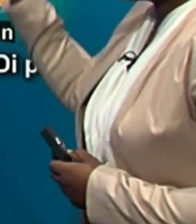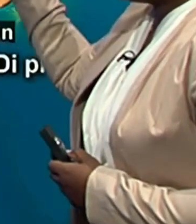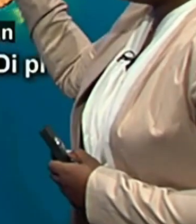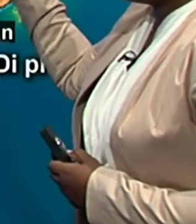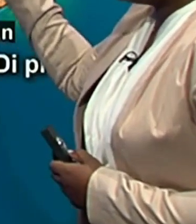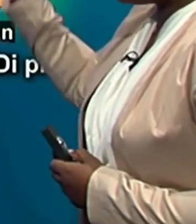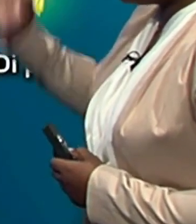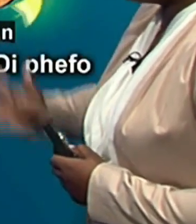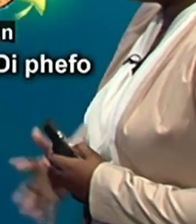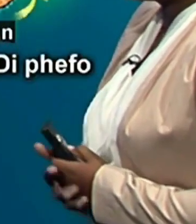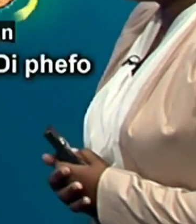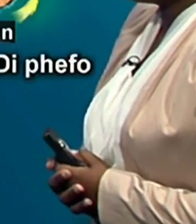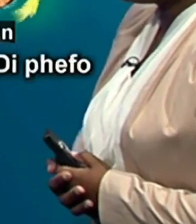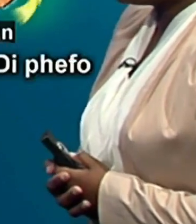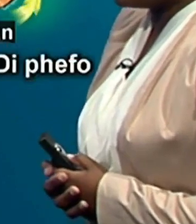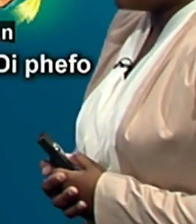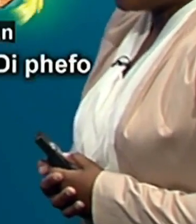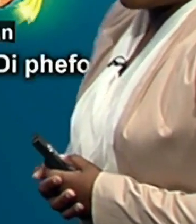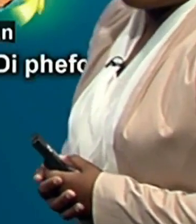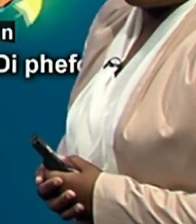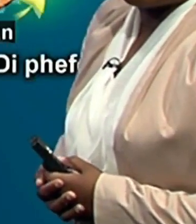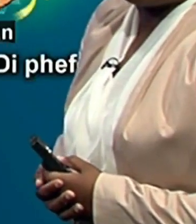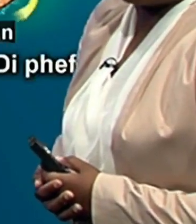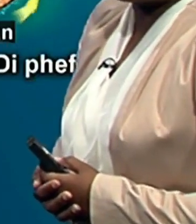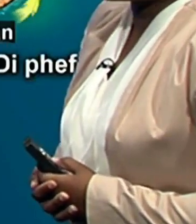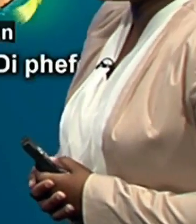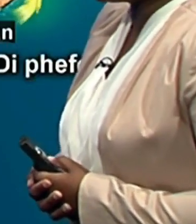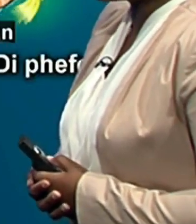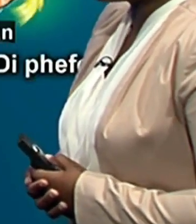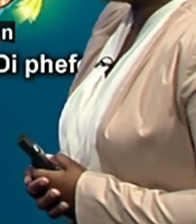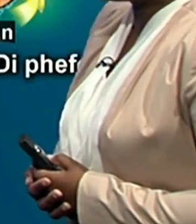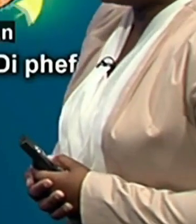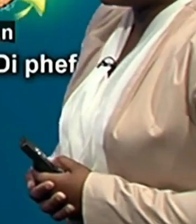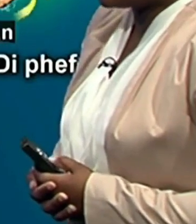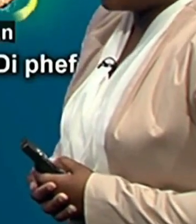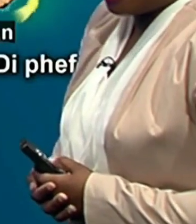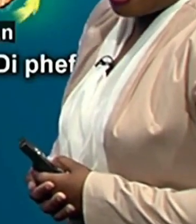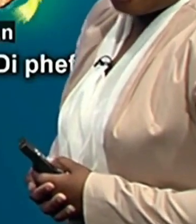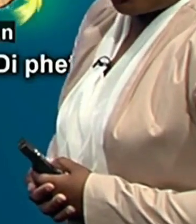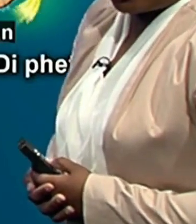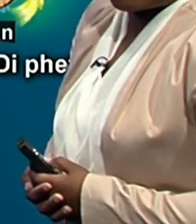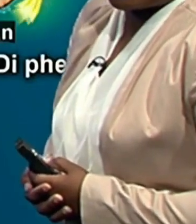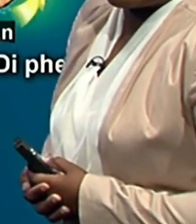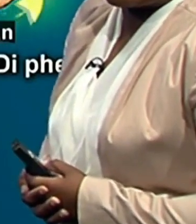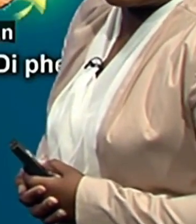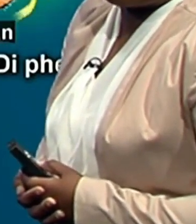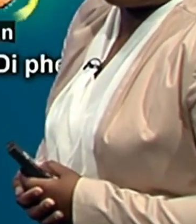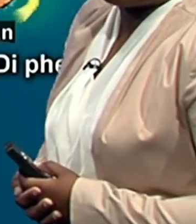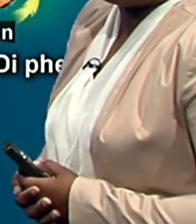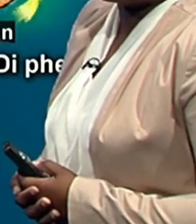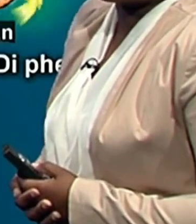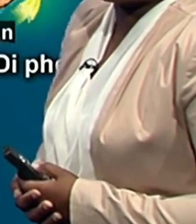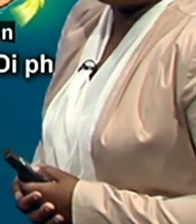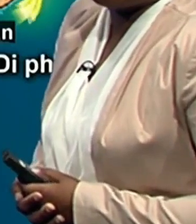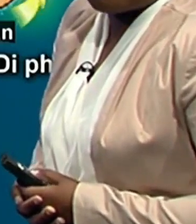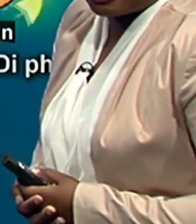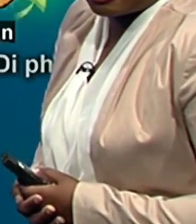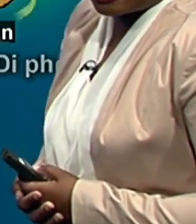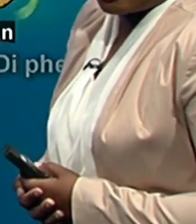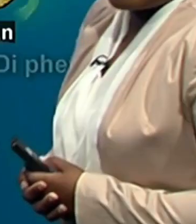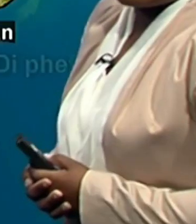tsebosa fa go tla na le pula e maatla segolobogolo yang ka kwa provinceng ya ka kwa KwaZulu-Natal ga mmogo le dikarolo dingwe tsa province ya ka